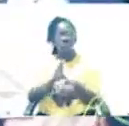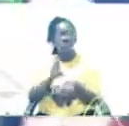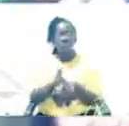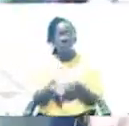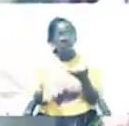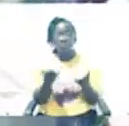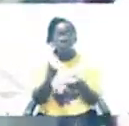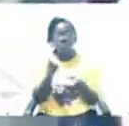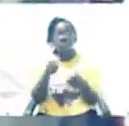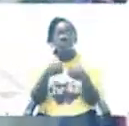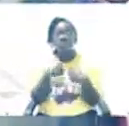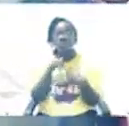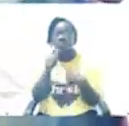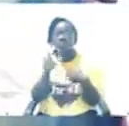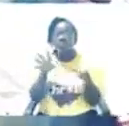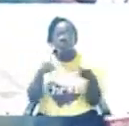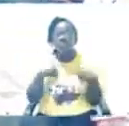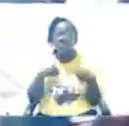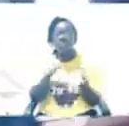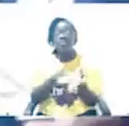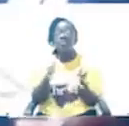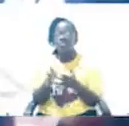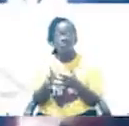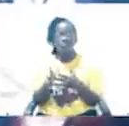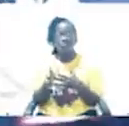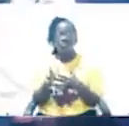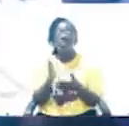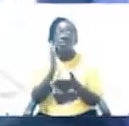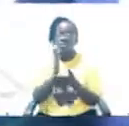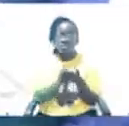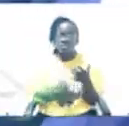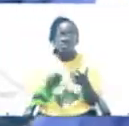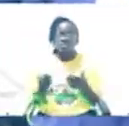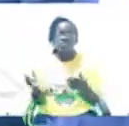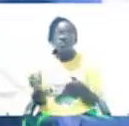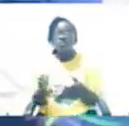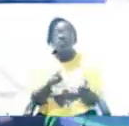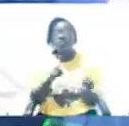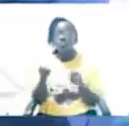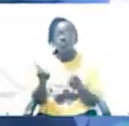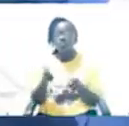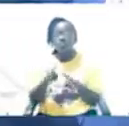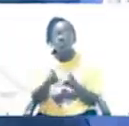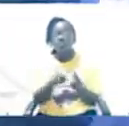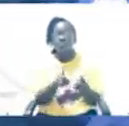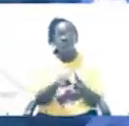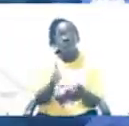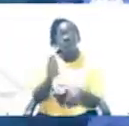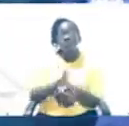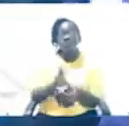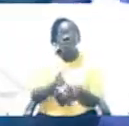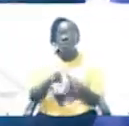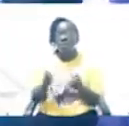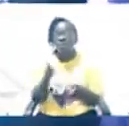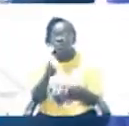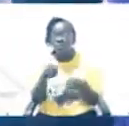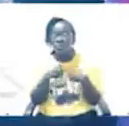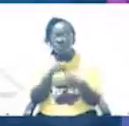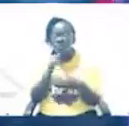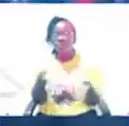Jesus. Some of you go to some church, but you have not even met this Jesus.